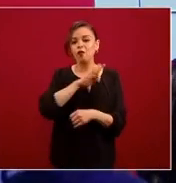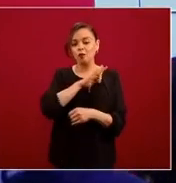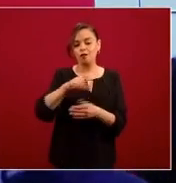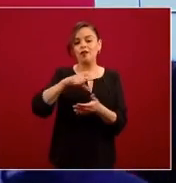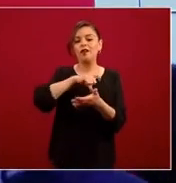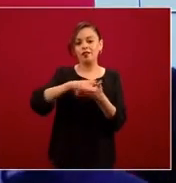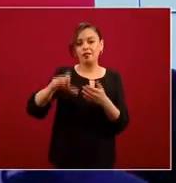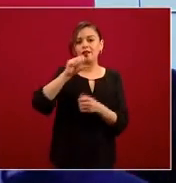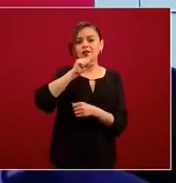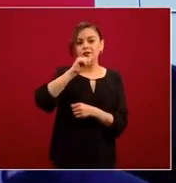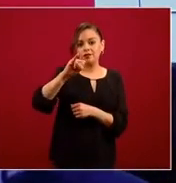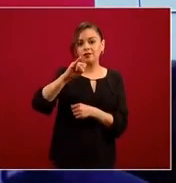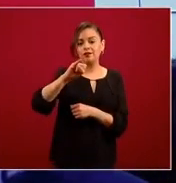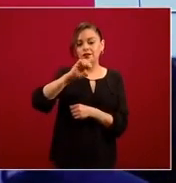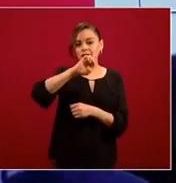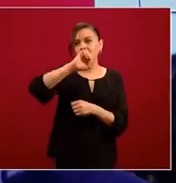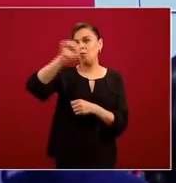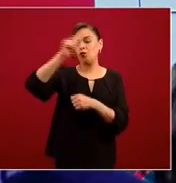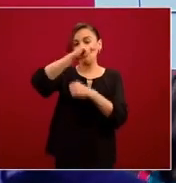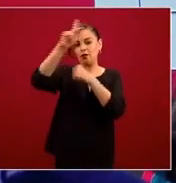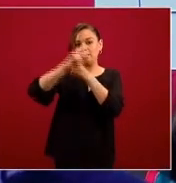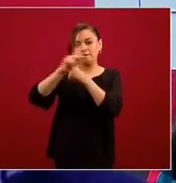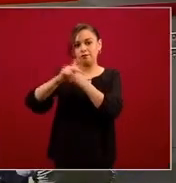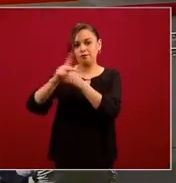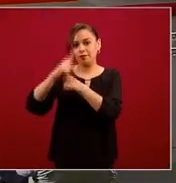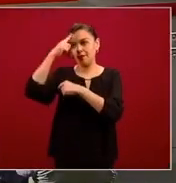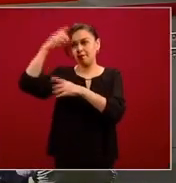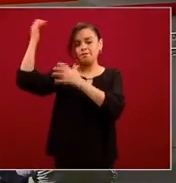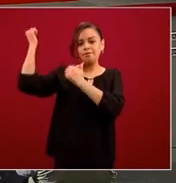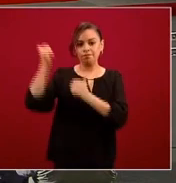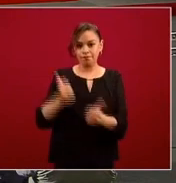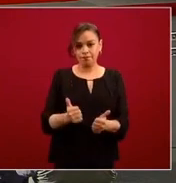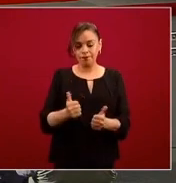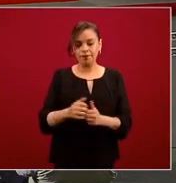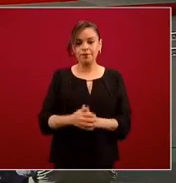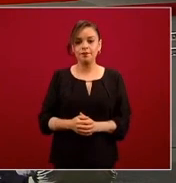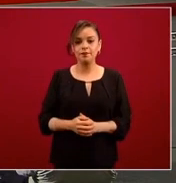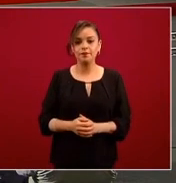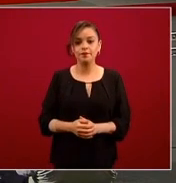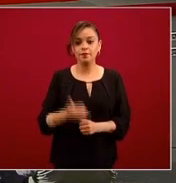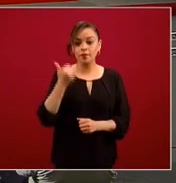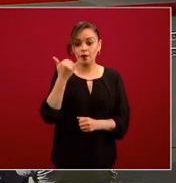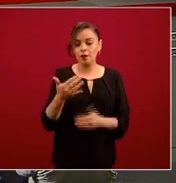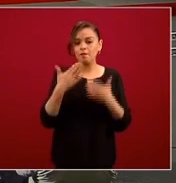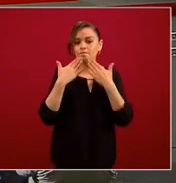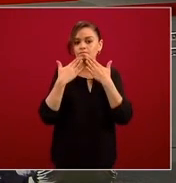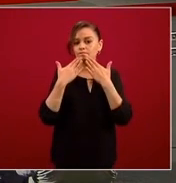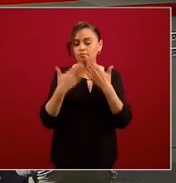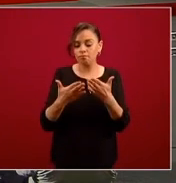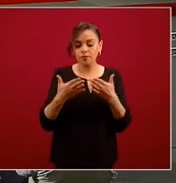economical, like competitive in terms of price, 100%